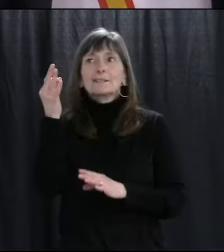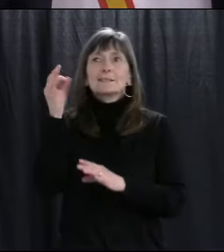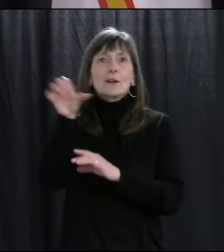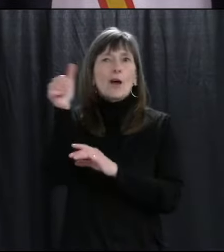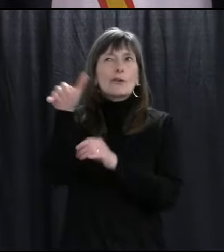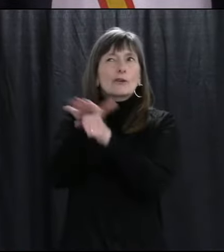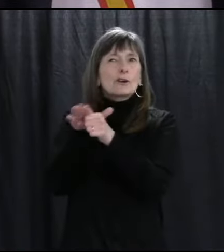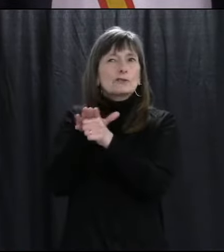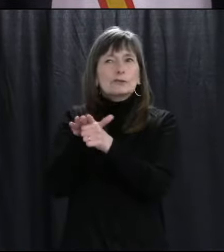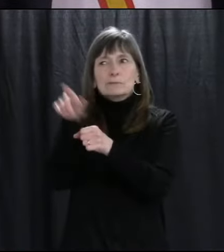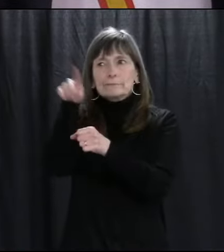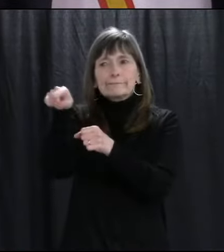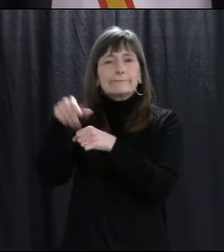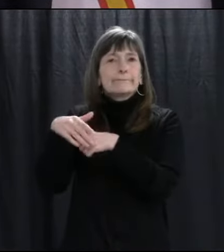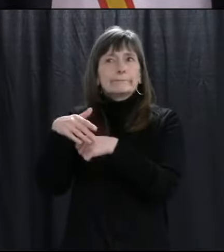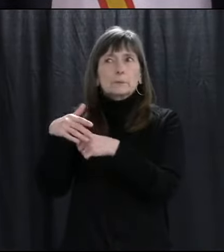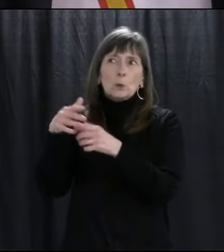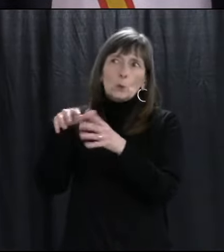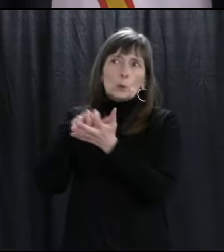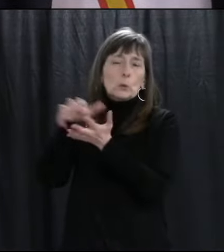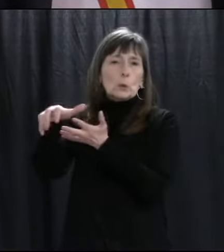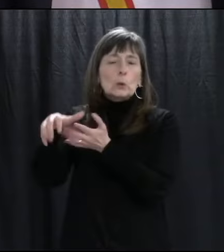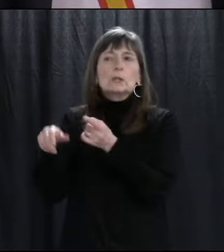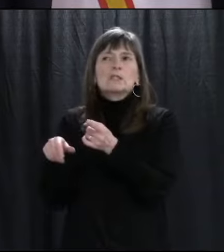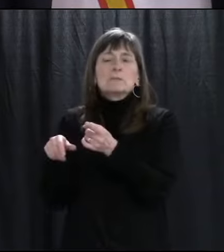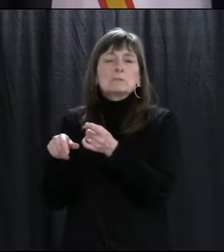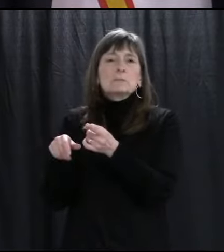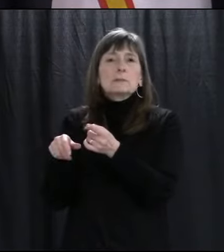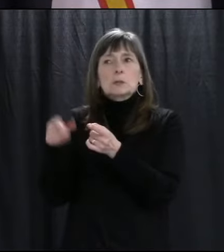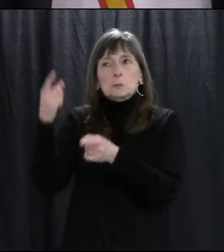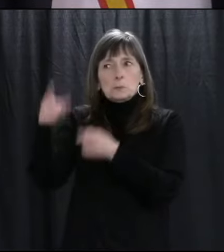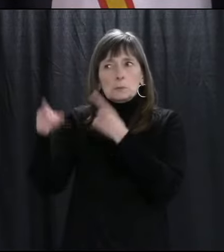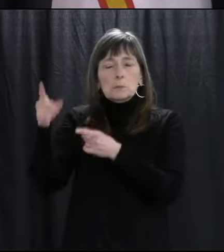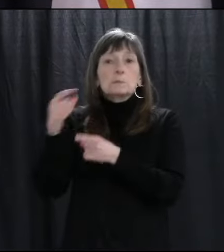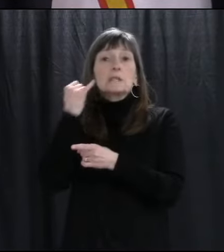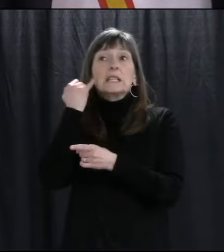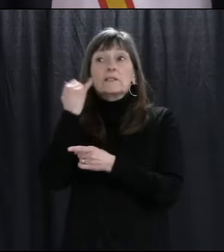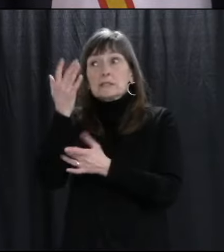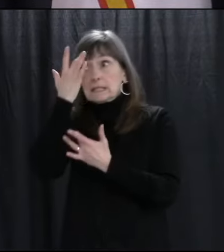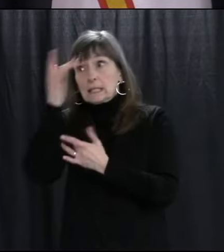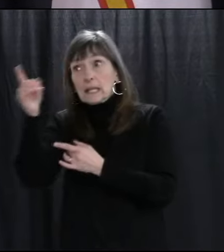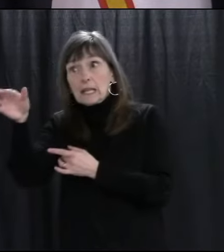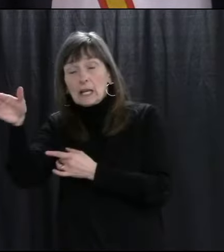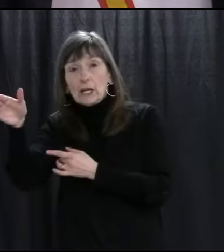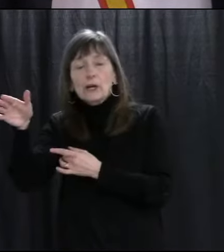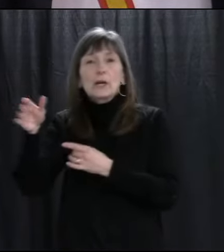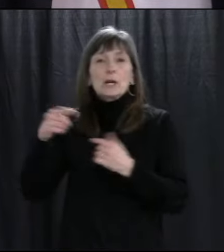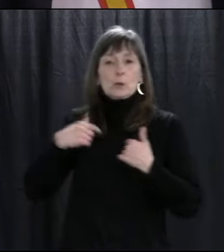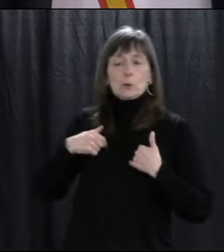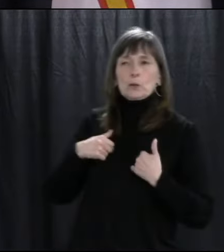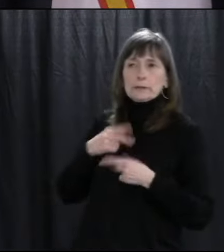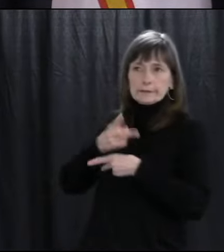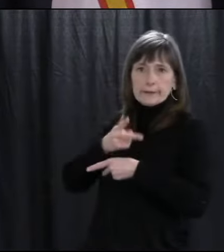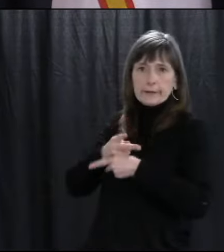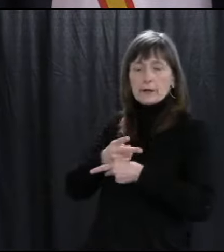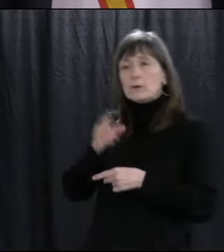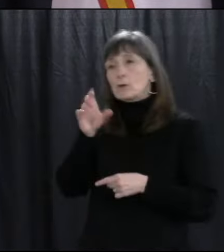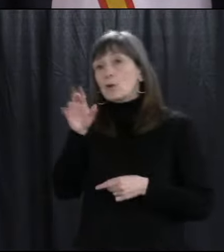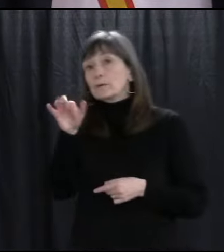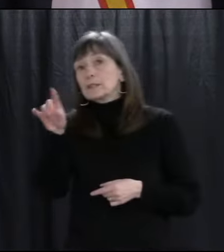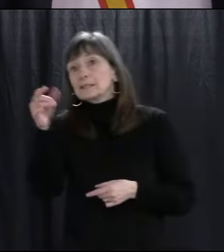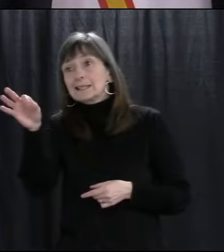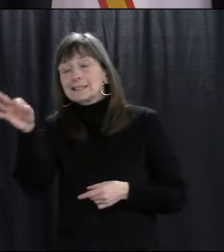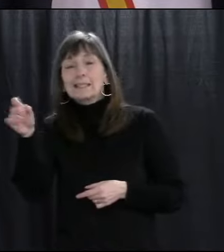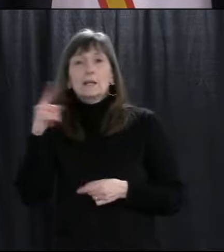Pierre-Miquelon to be able to care for patients there who need care, whether they have COVID-19 or anything